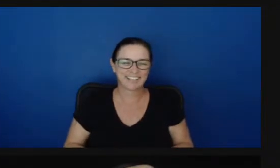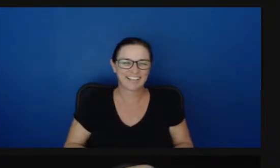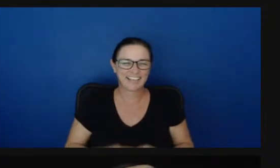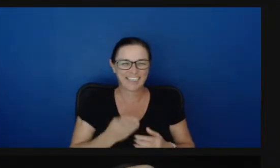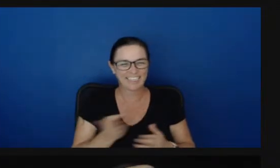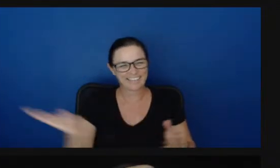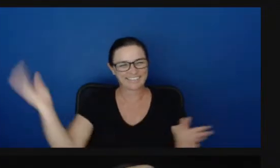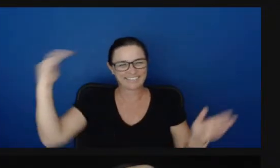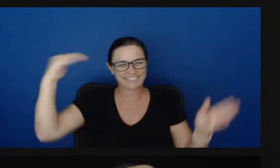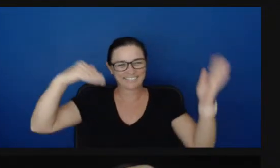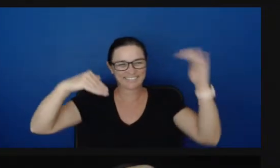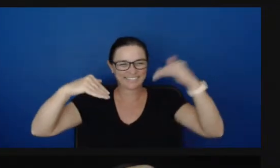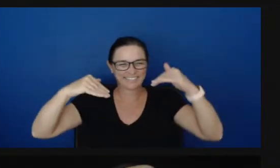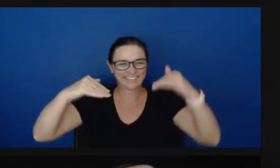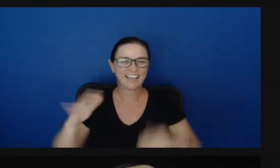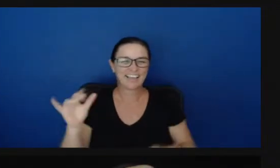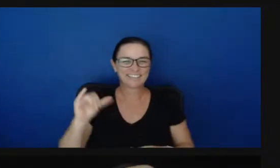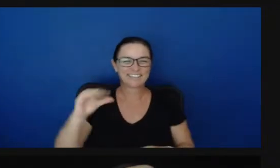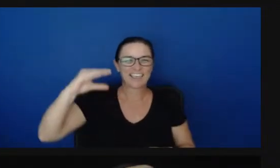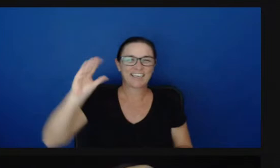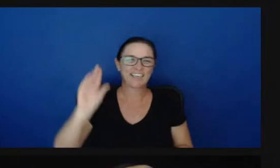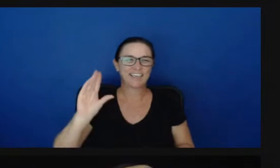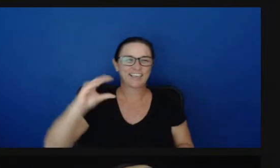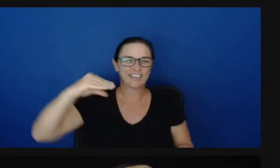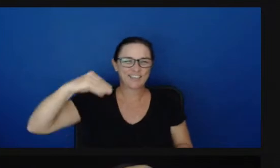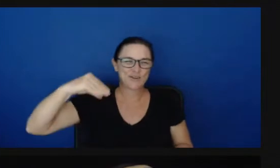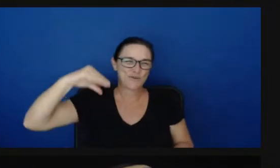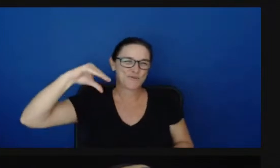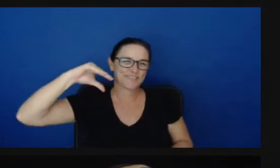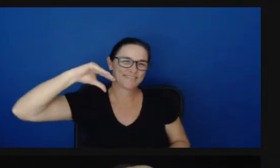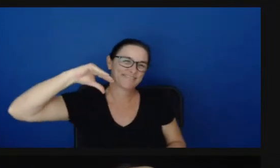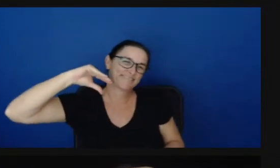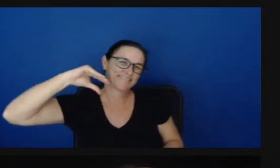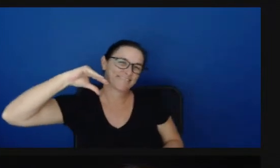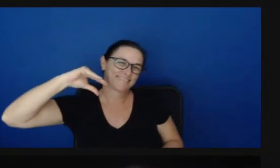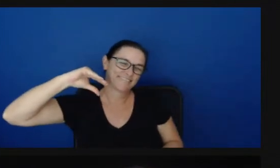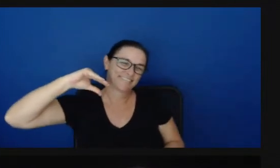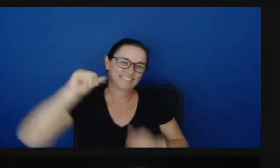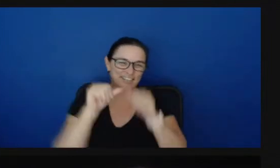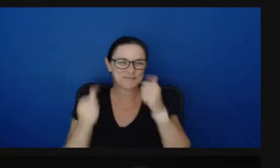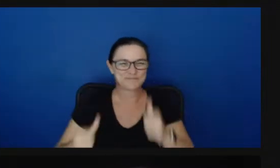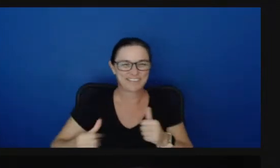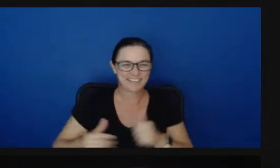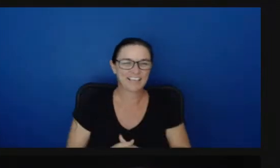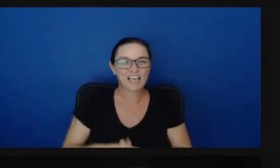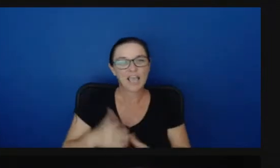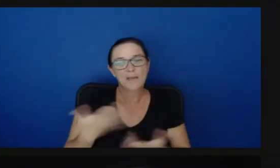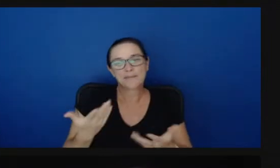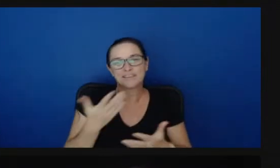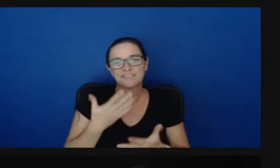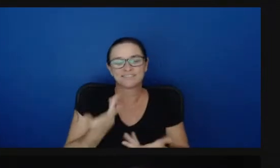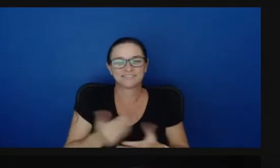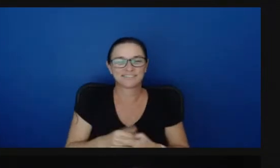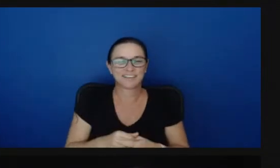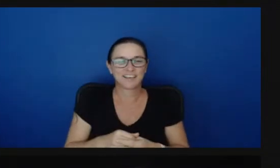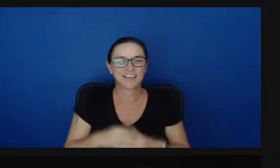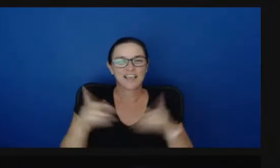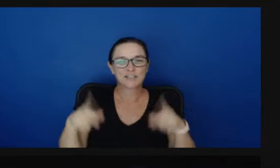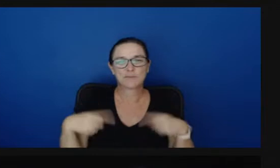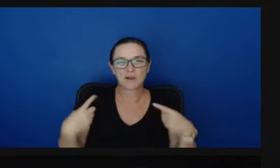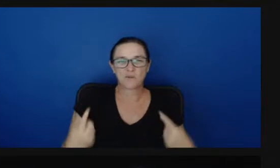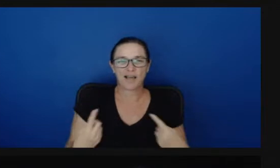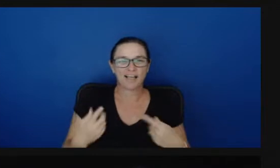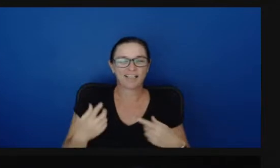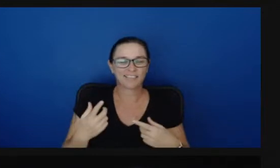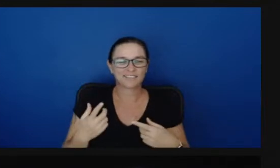shape, like laying down U shape. Is my interpretation here. It's good to review it. I mean, it's been a while since we talked about these